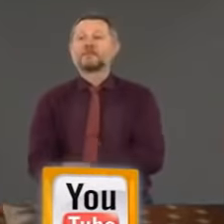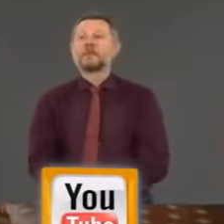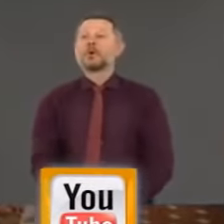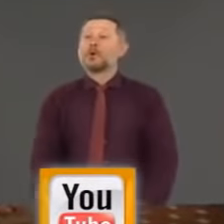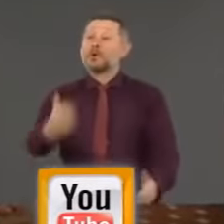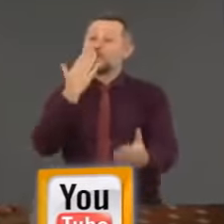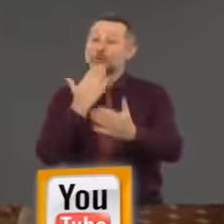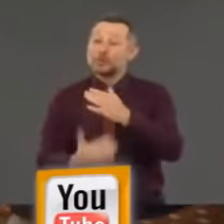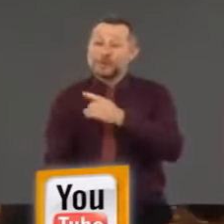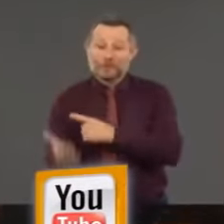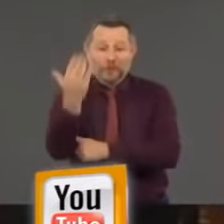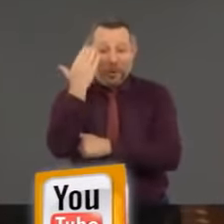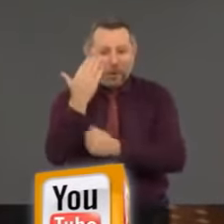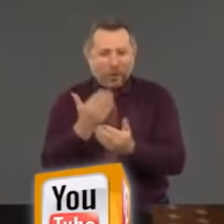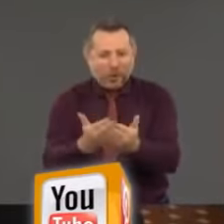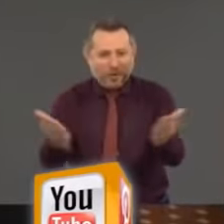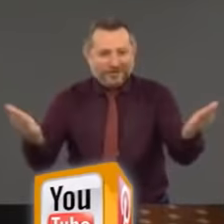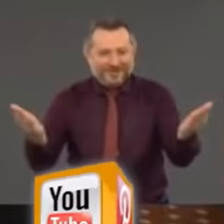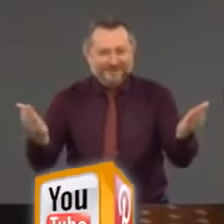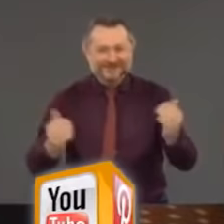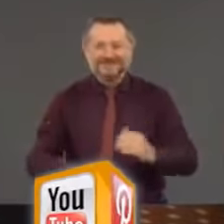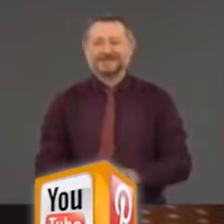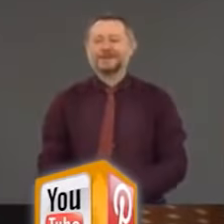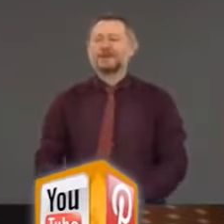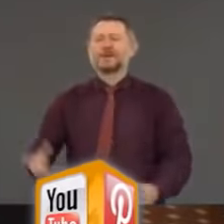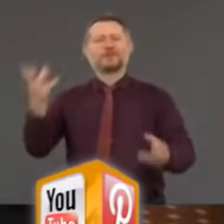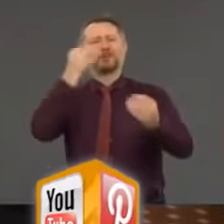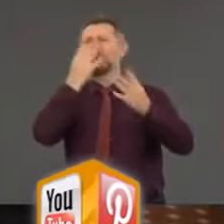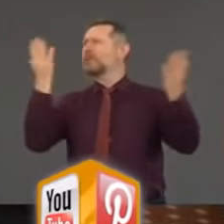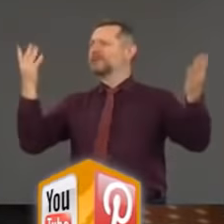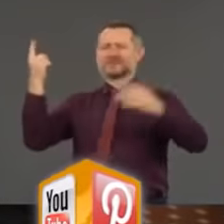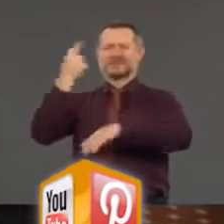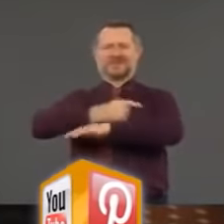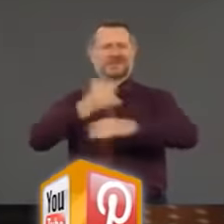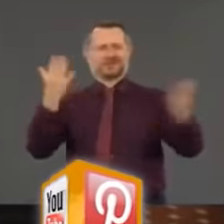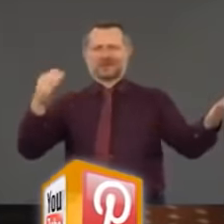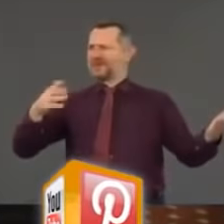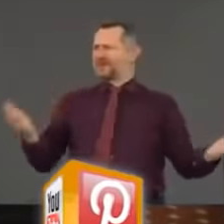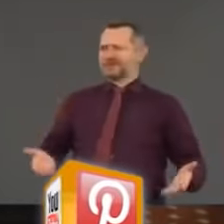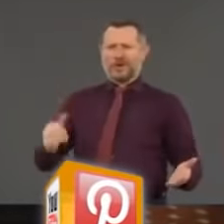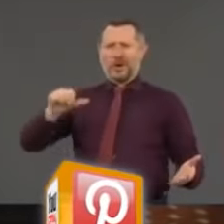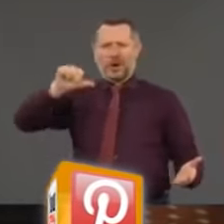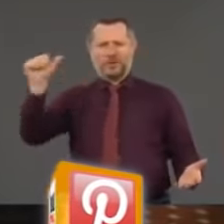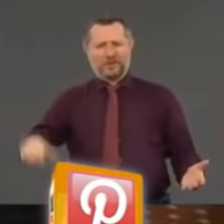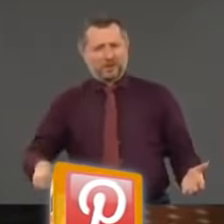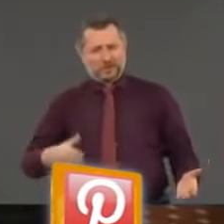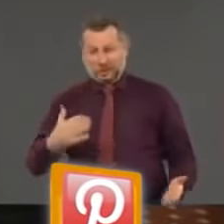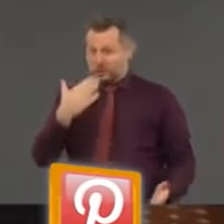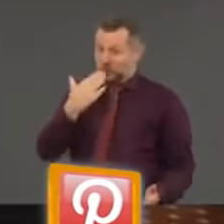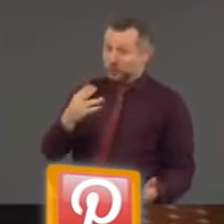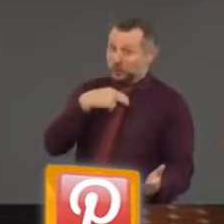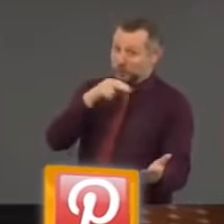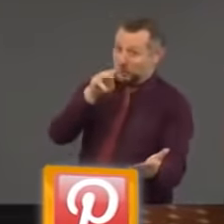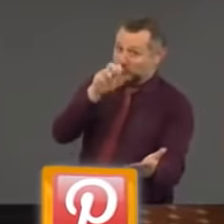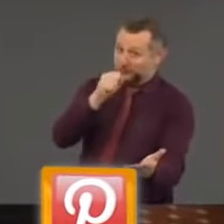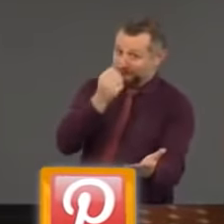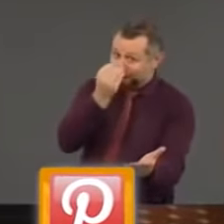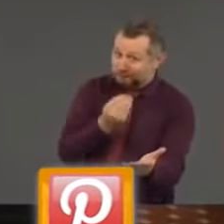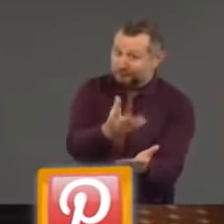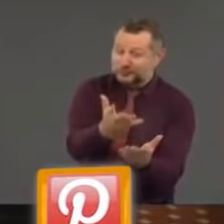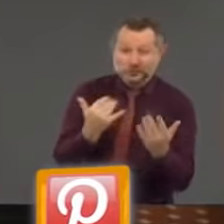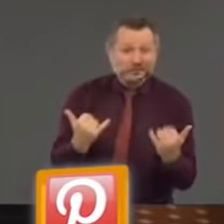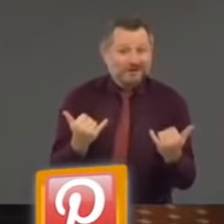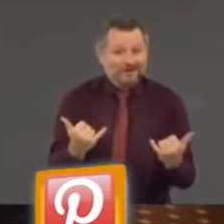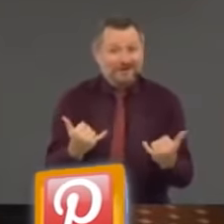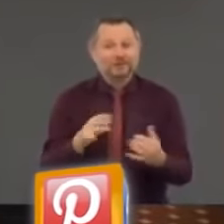Good morning. Beautiful day in Albany. Good news today. Good news on the numbers.